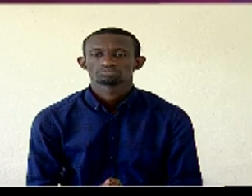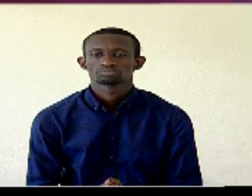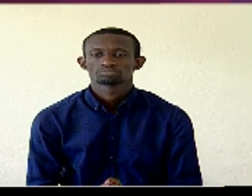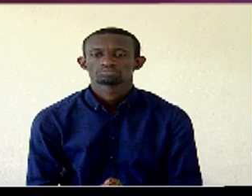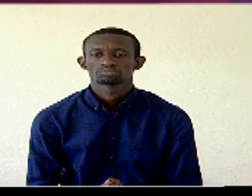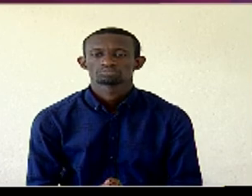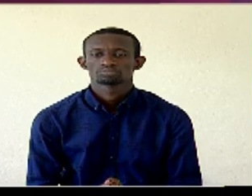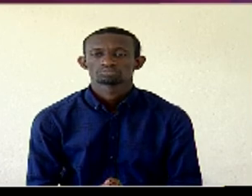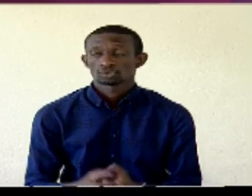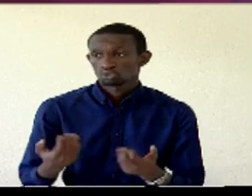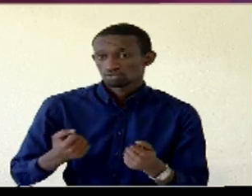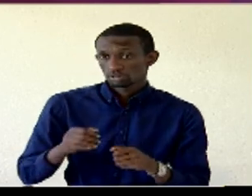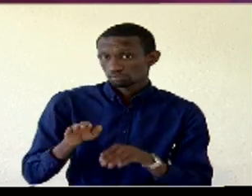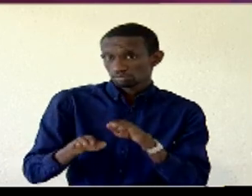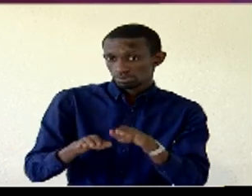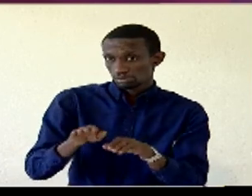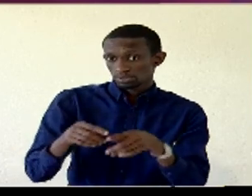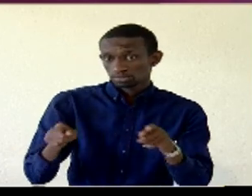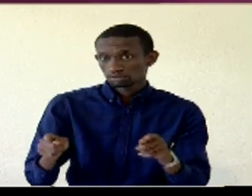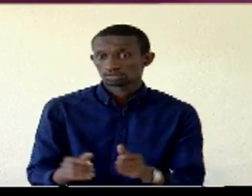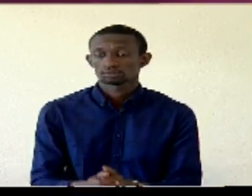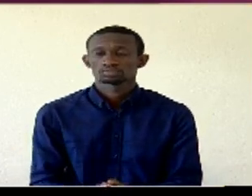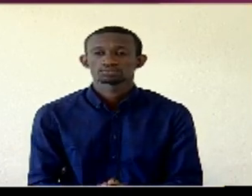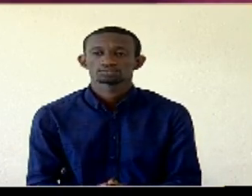So you have the stages.